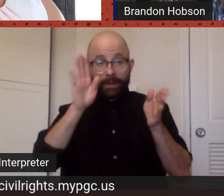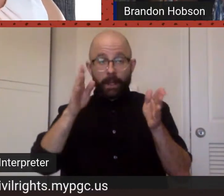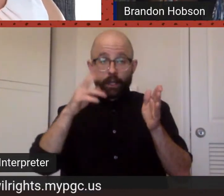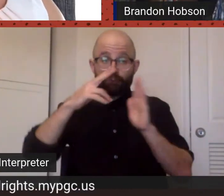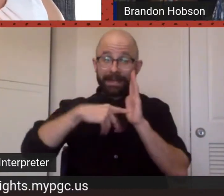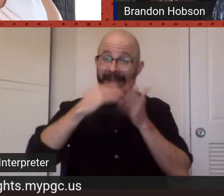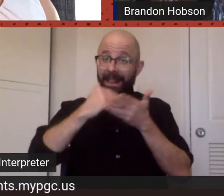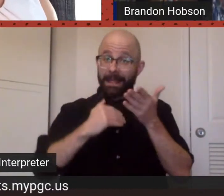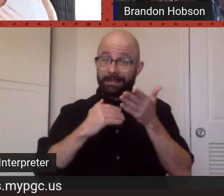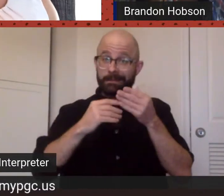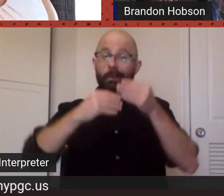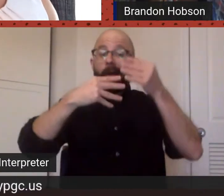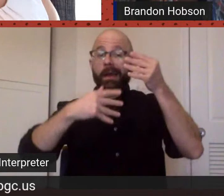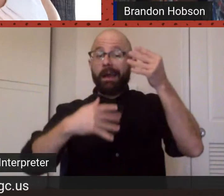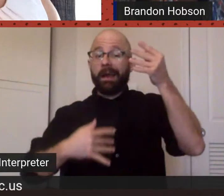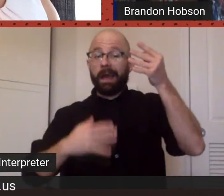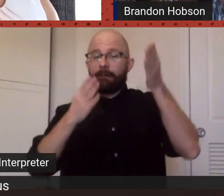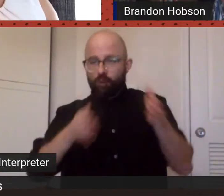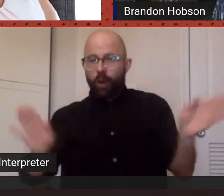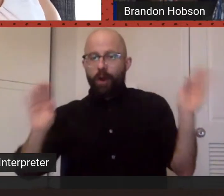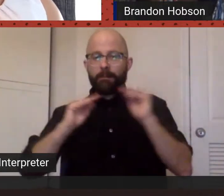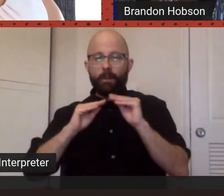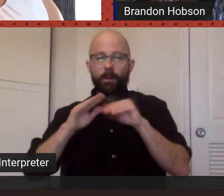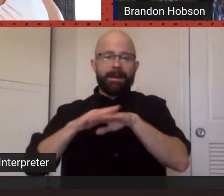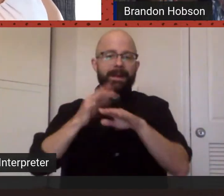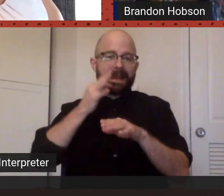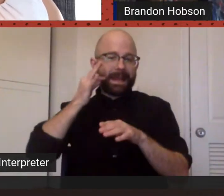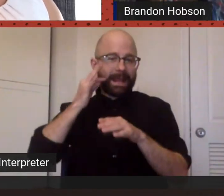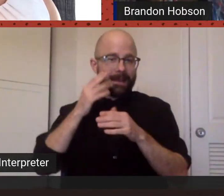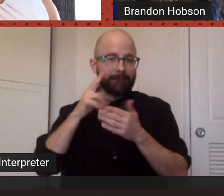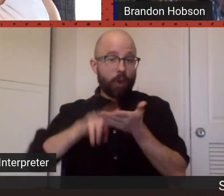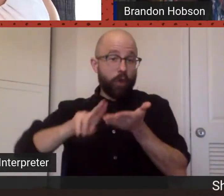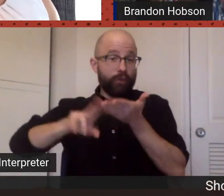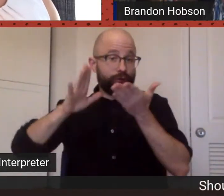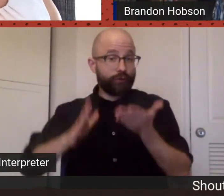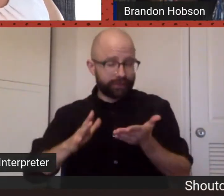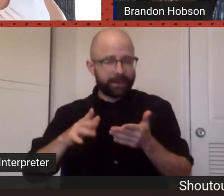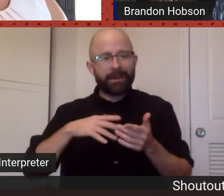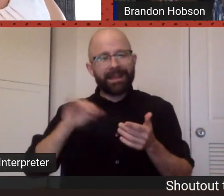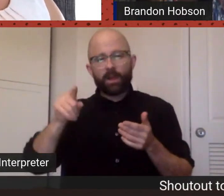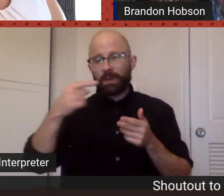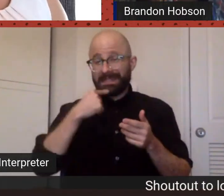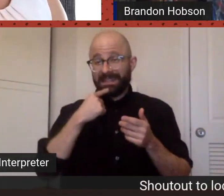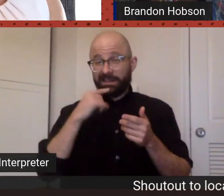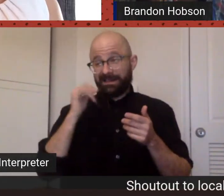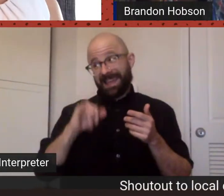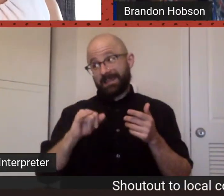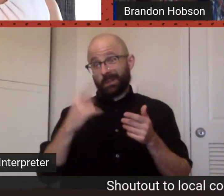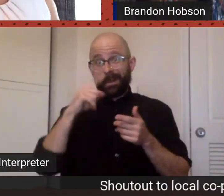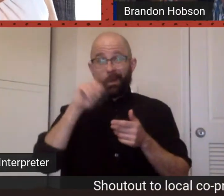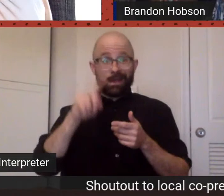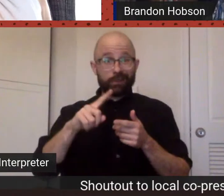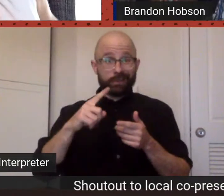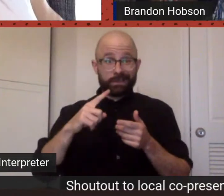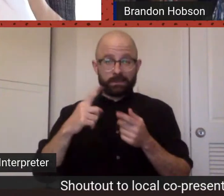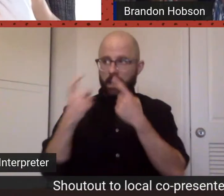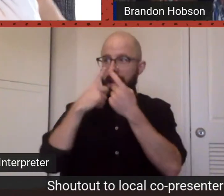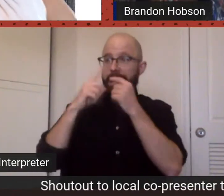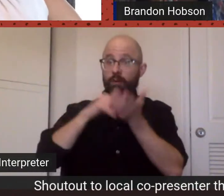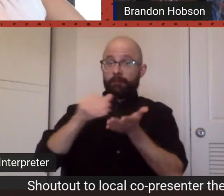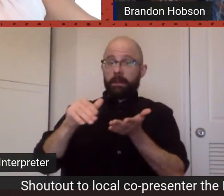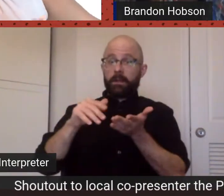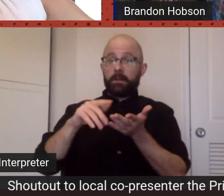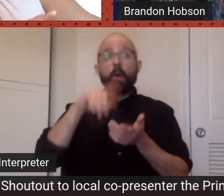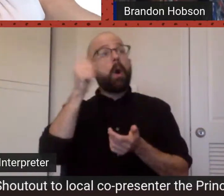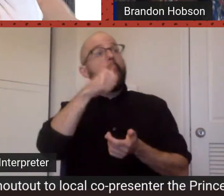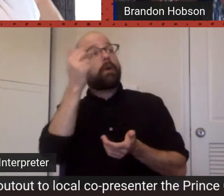reading list to include more Native authors. So, I know that, like you said, that's a question we get asked often. So,